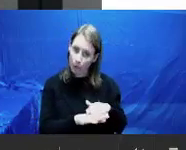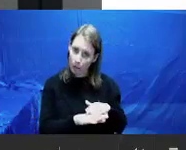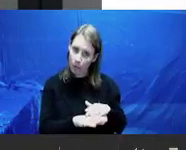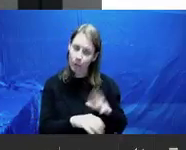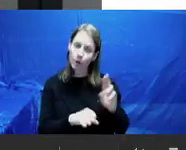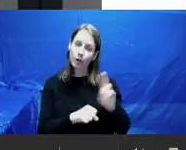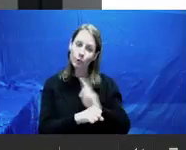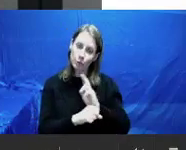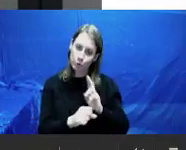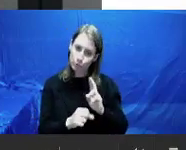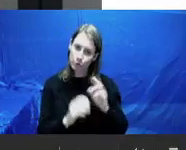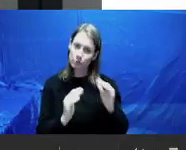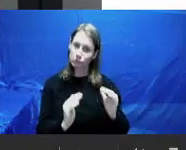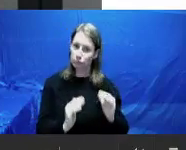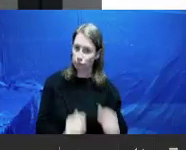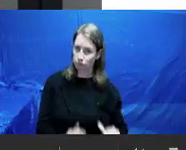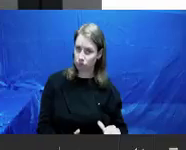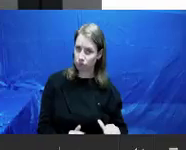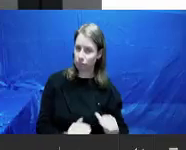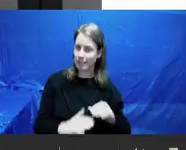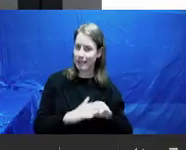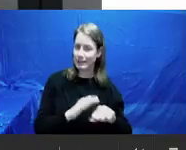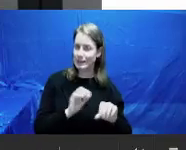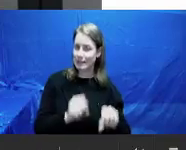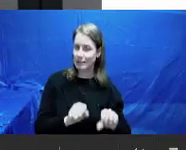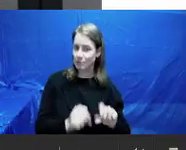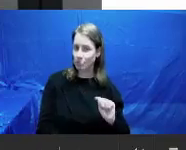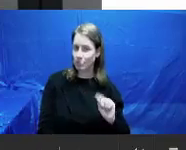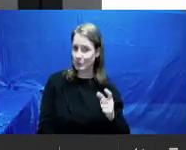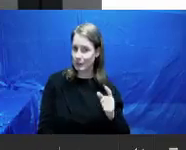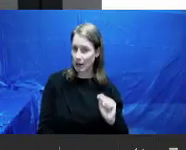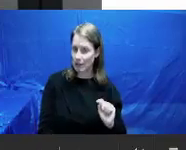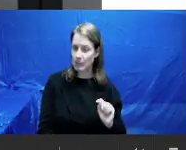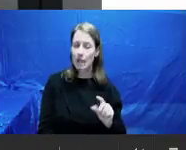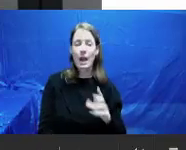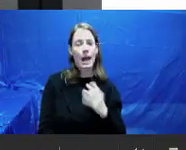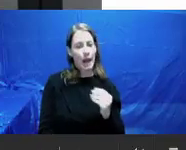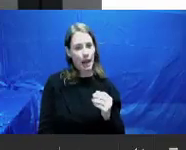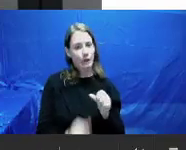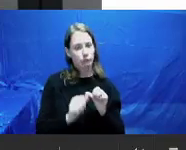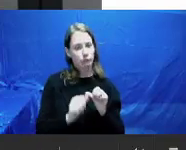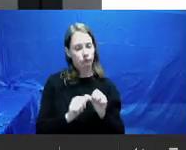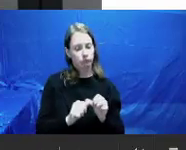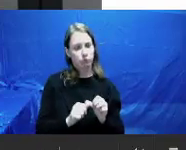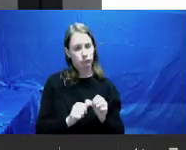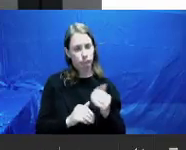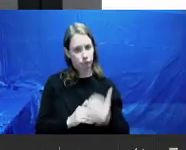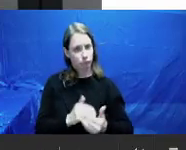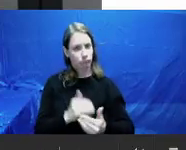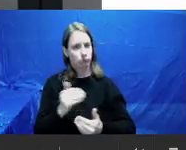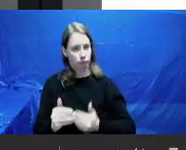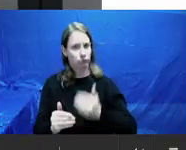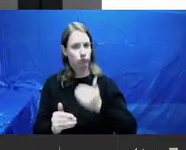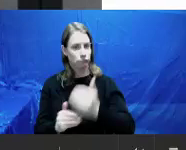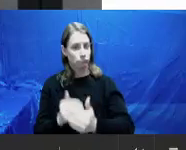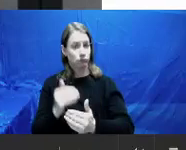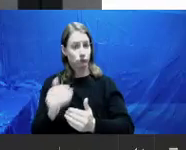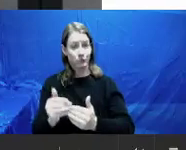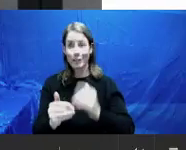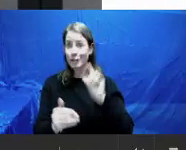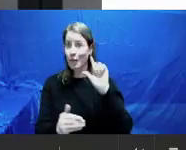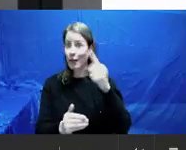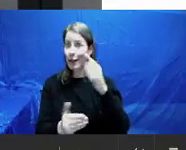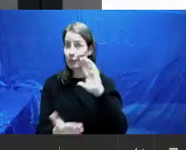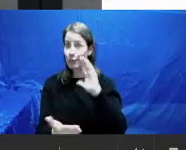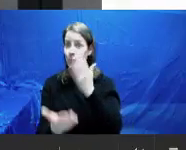text, and to consistently work up, so that when they get to those really complex texts, they feel confident, they feel ready,